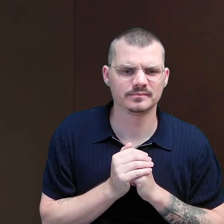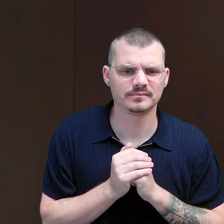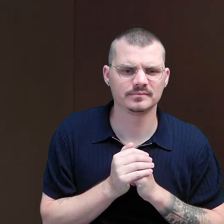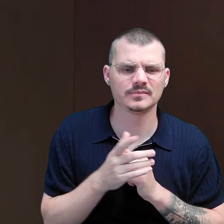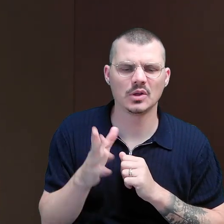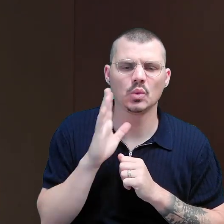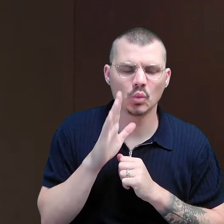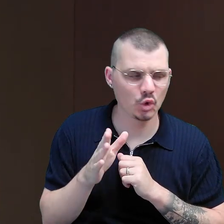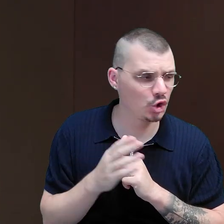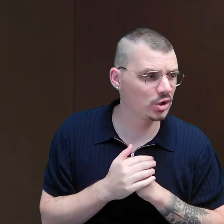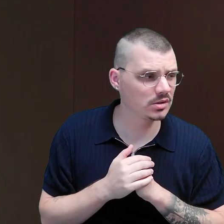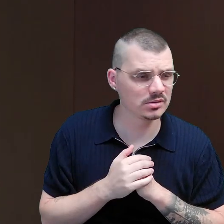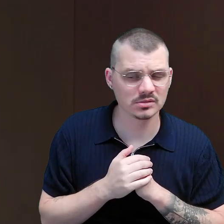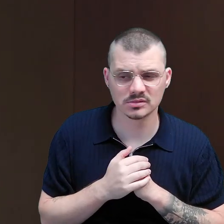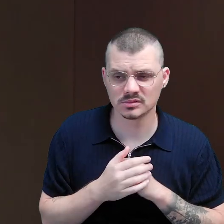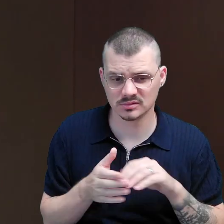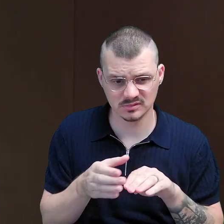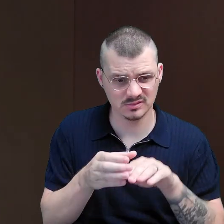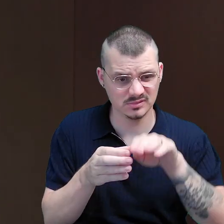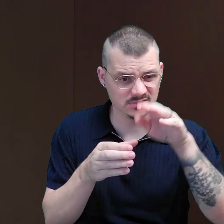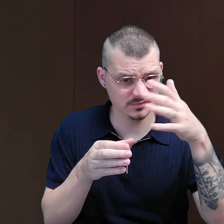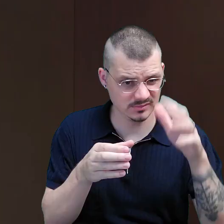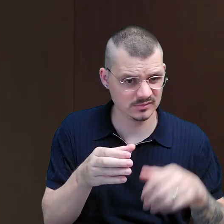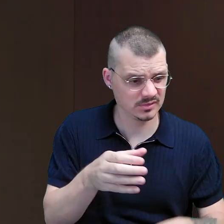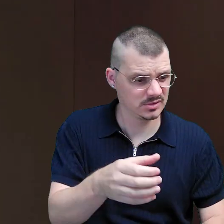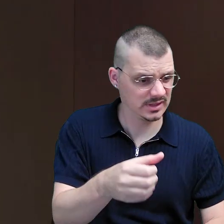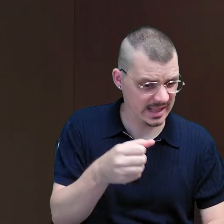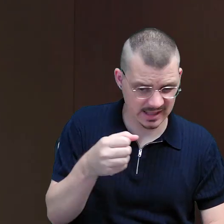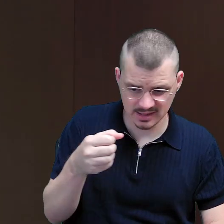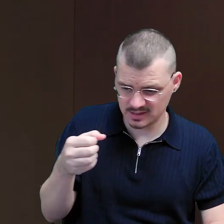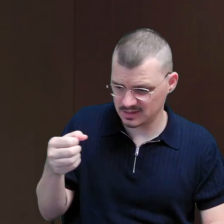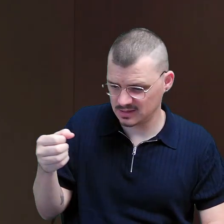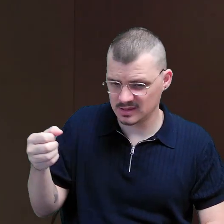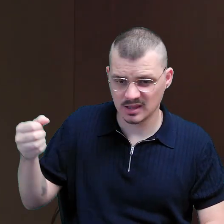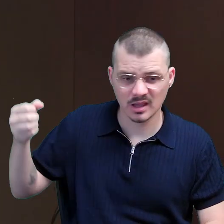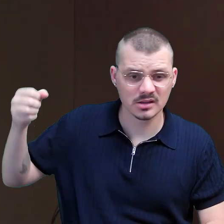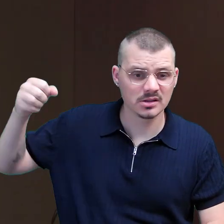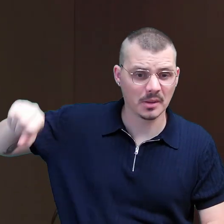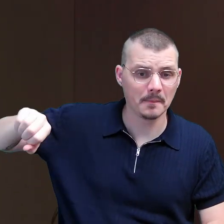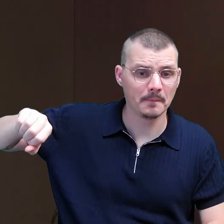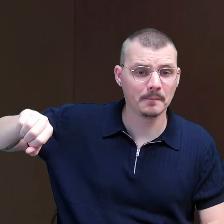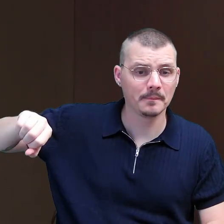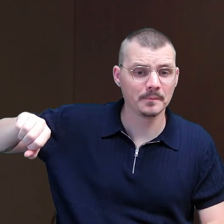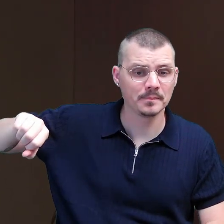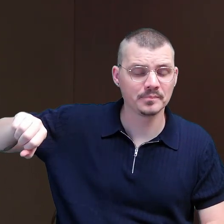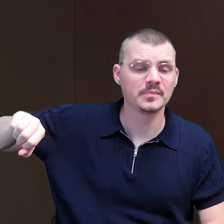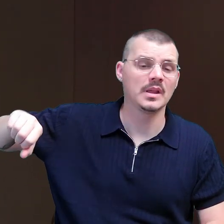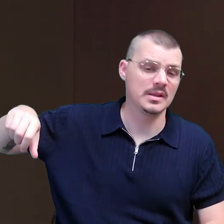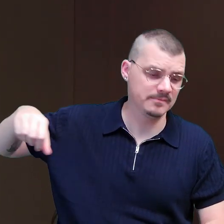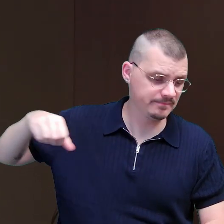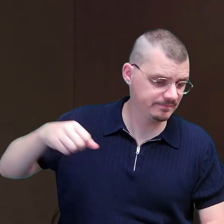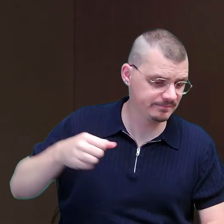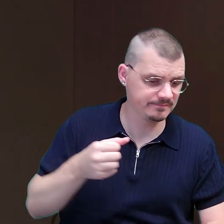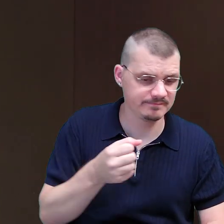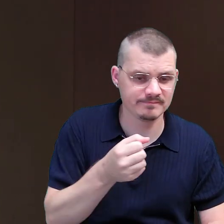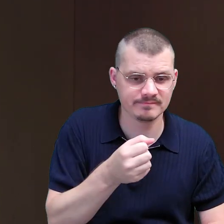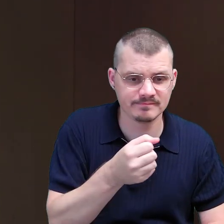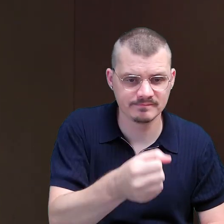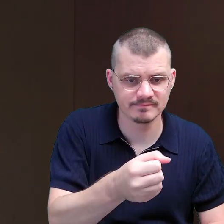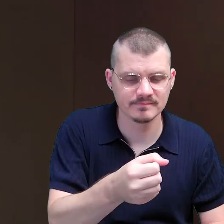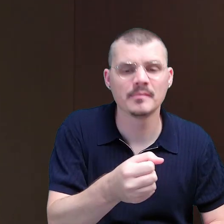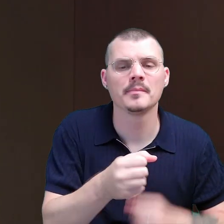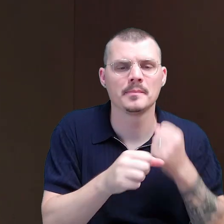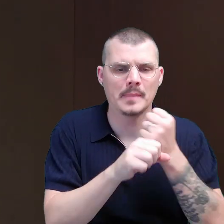He'd quietly grab the pot of coffee, take it outside, dump it out, bring it back